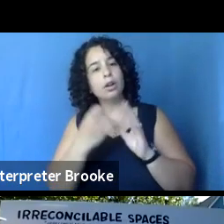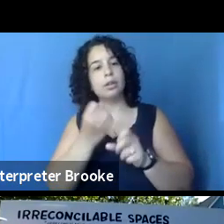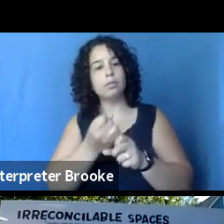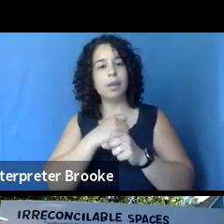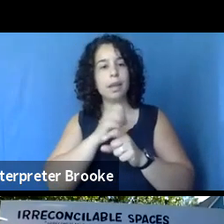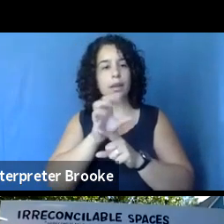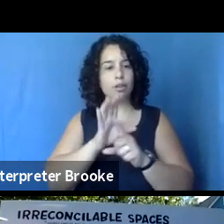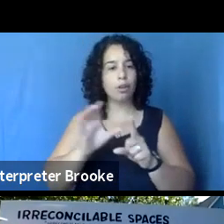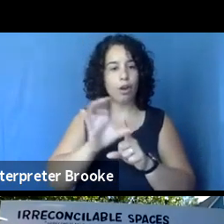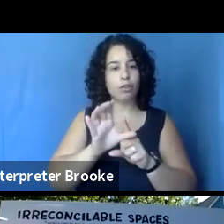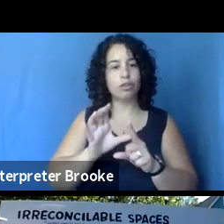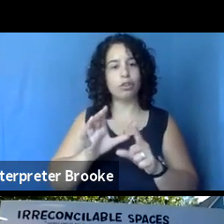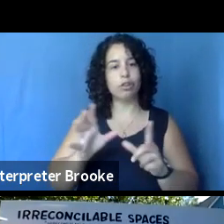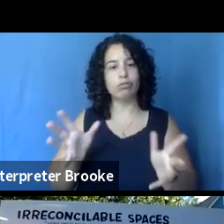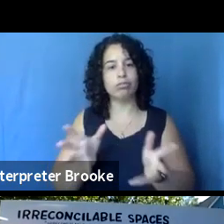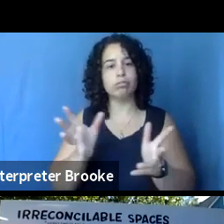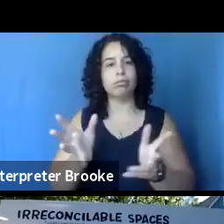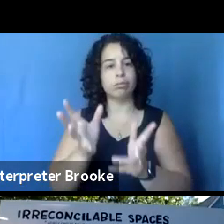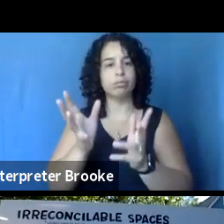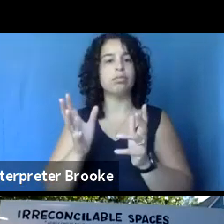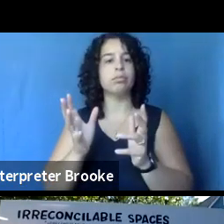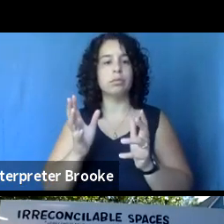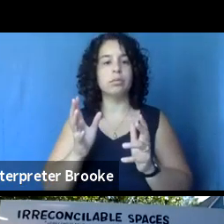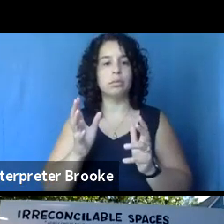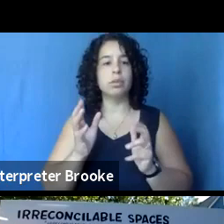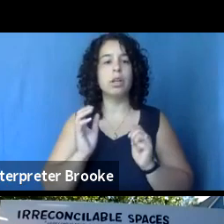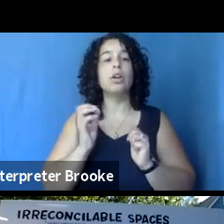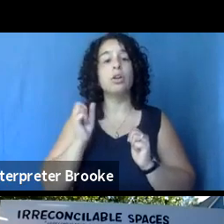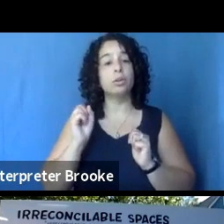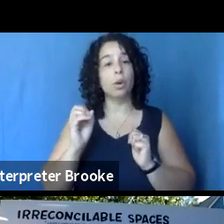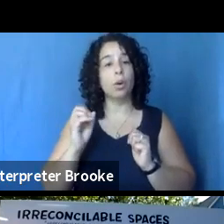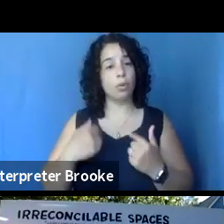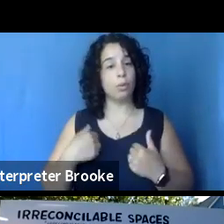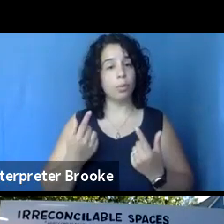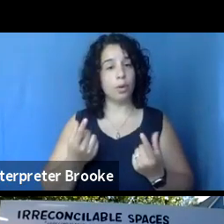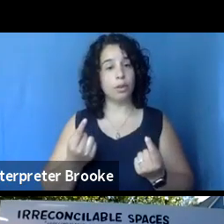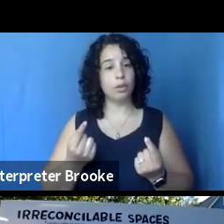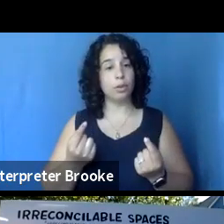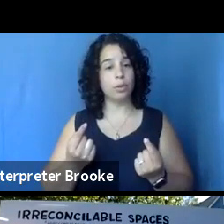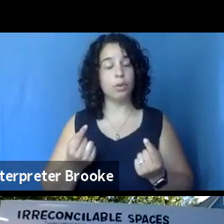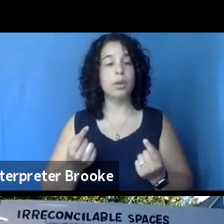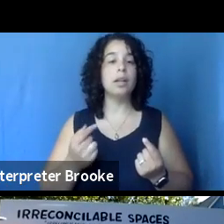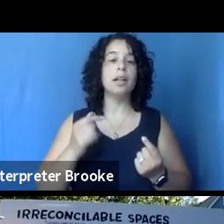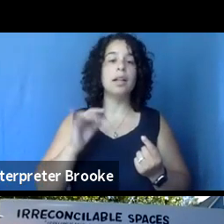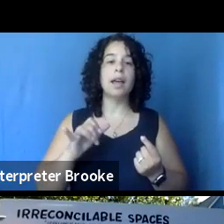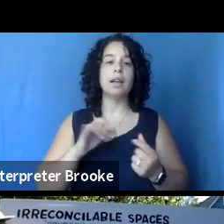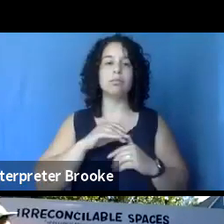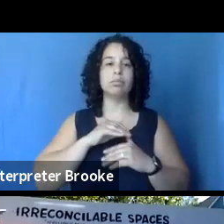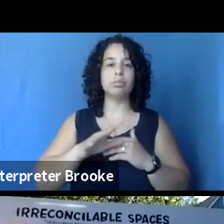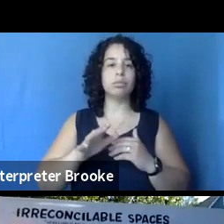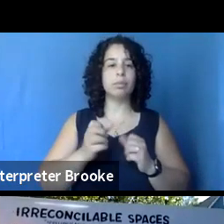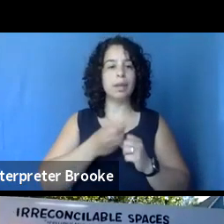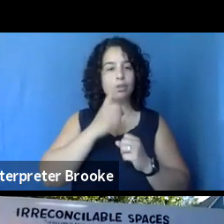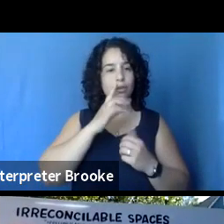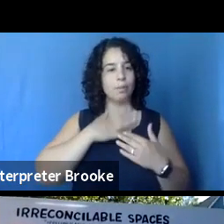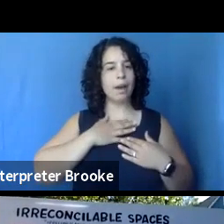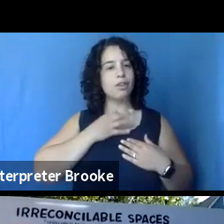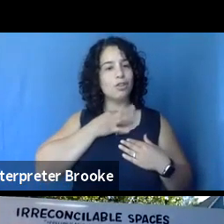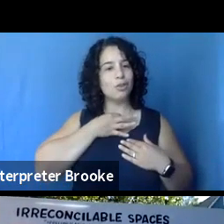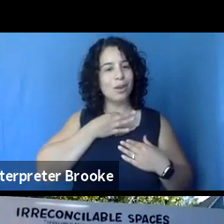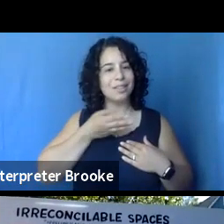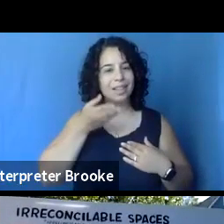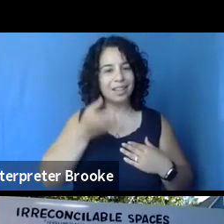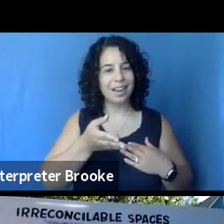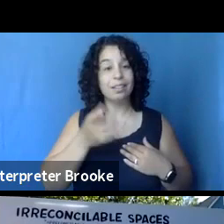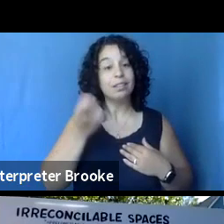And that is with the curiosity paradox. My partner is also a consultant as well, particularly to do with